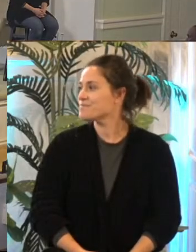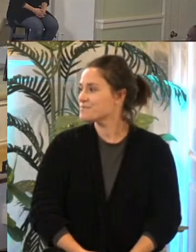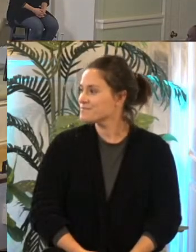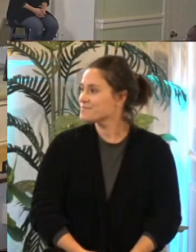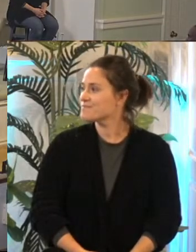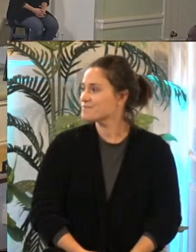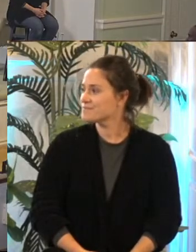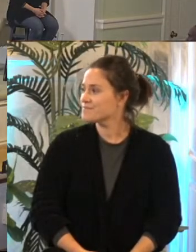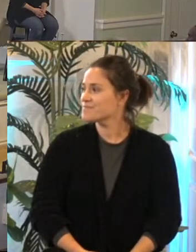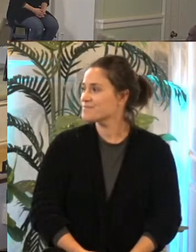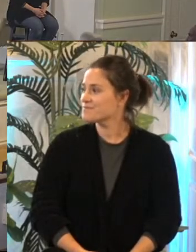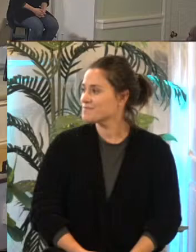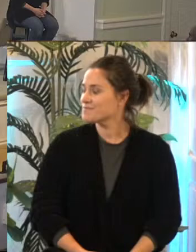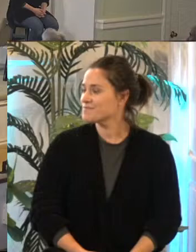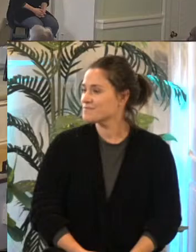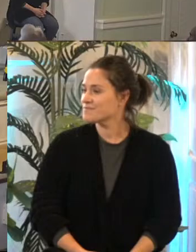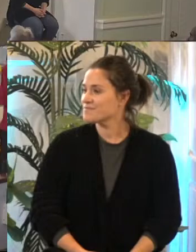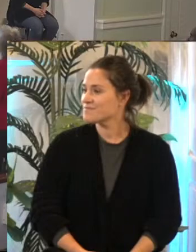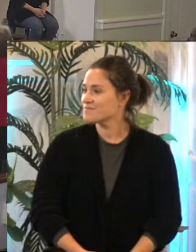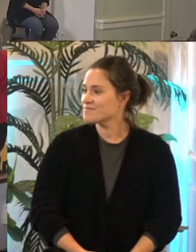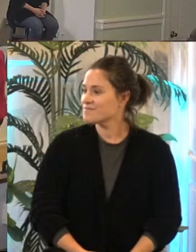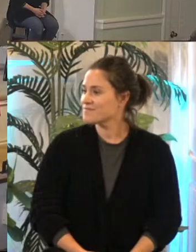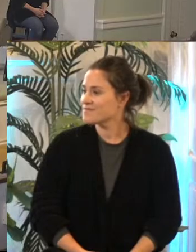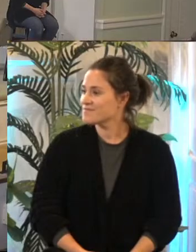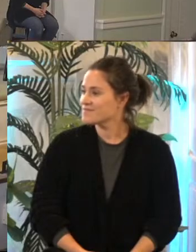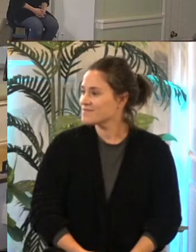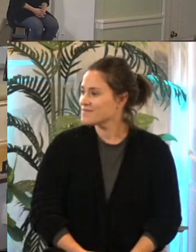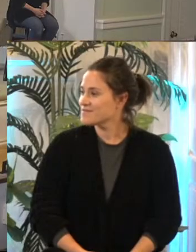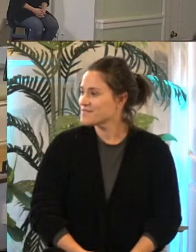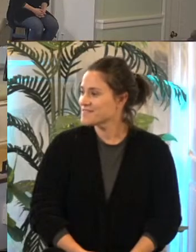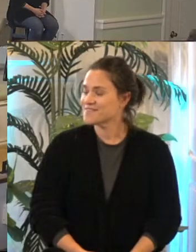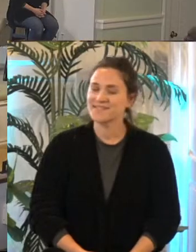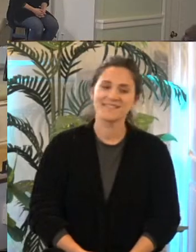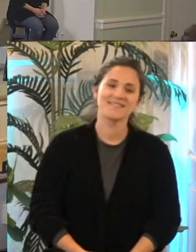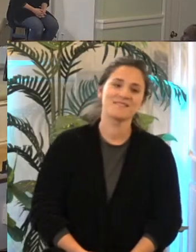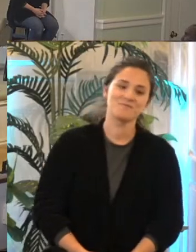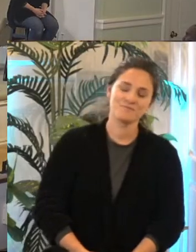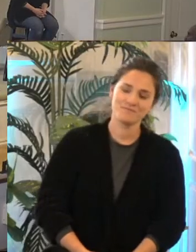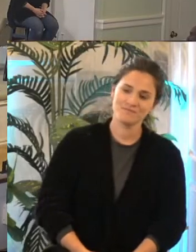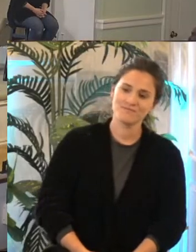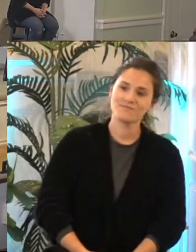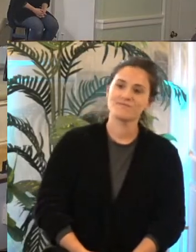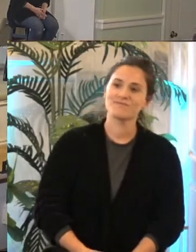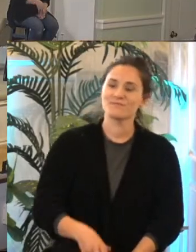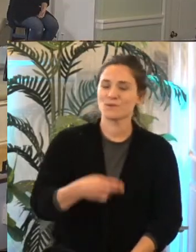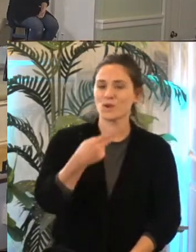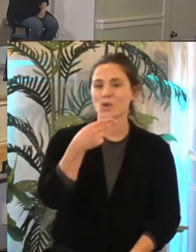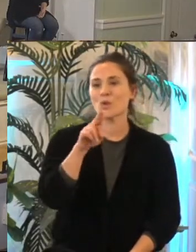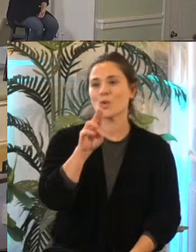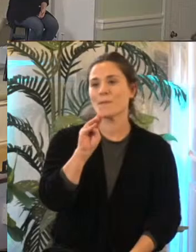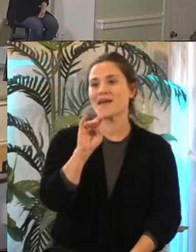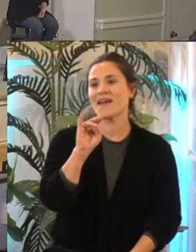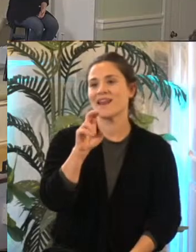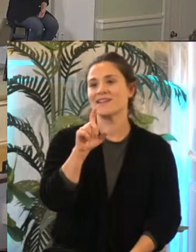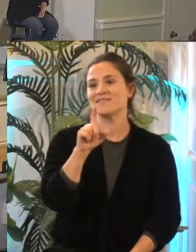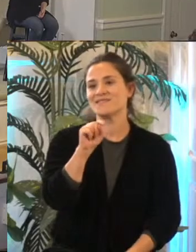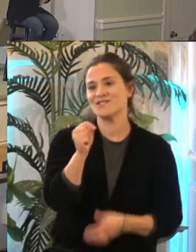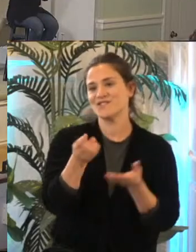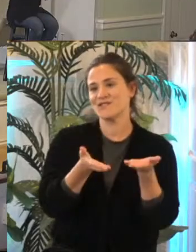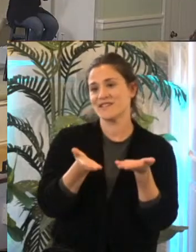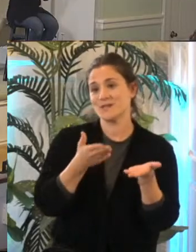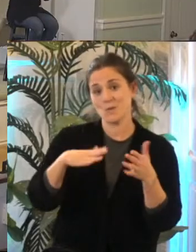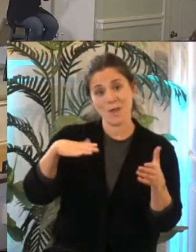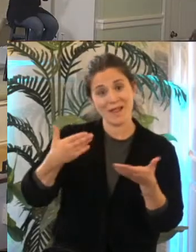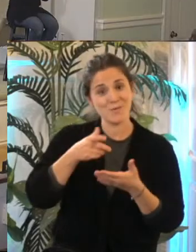All right. Beautiful. Come on up. Sure, come on up again, Marcia. We welcome Marcia in the